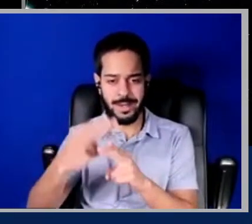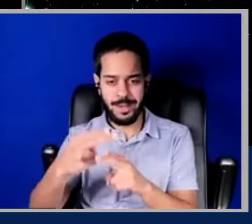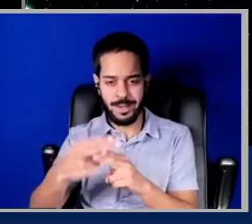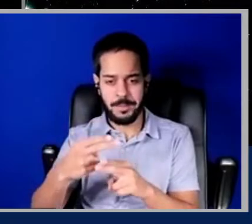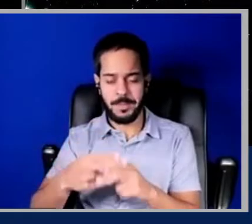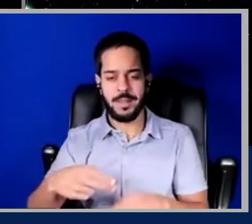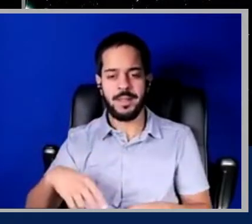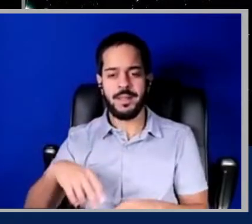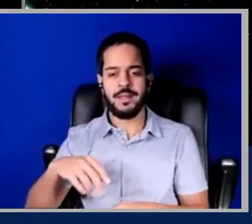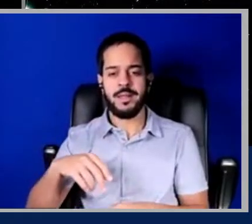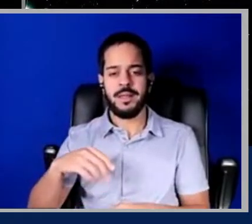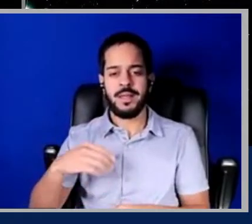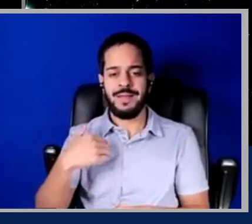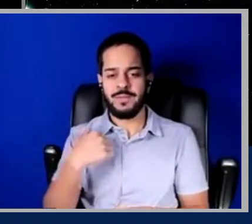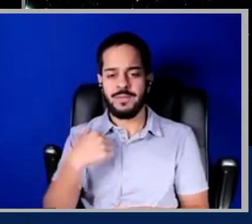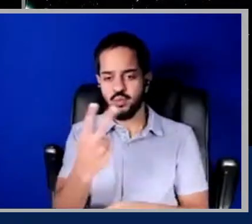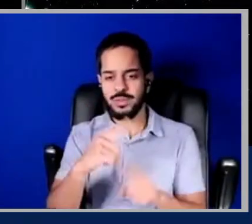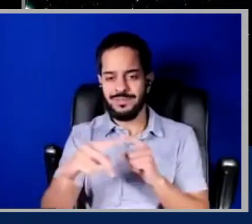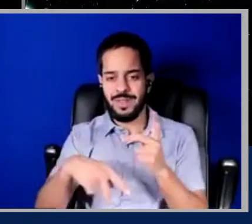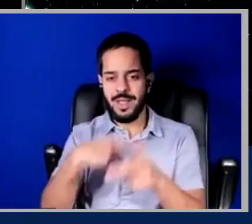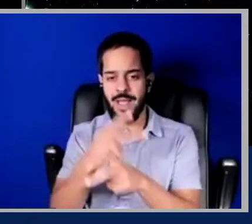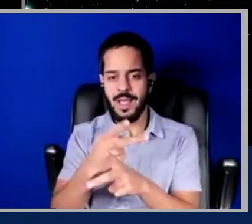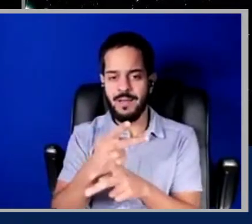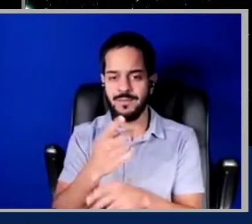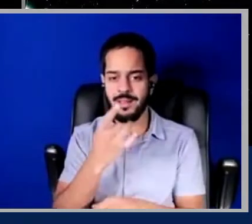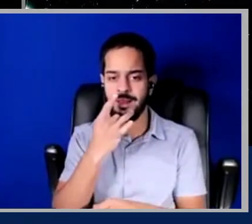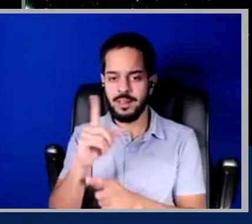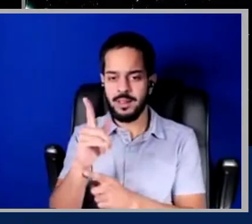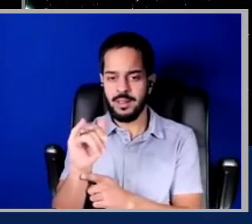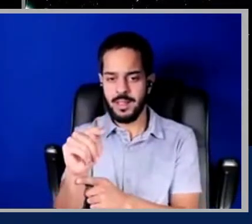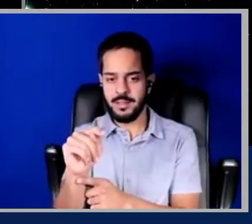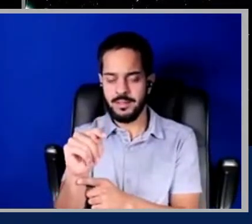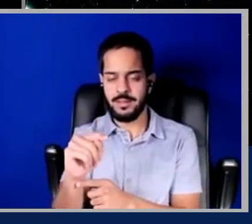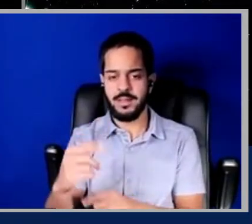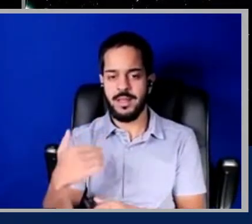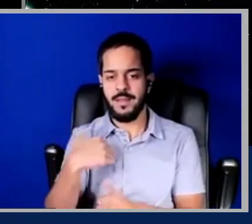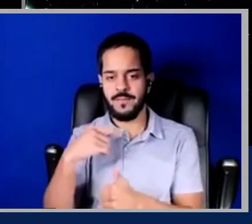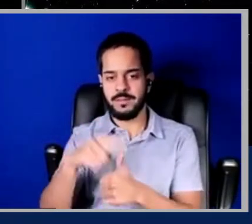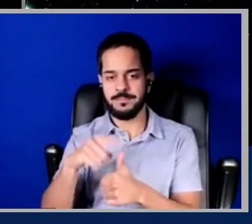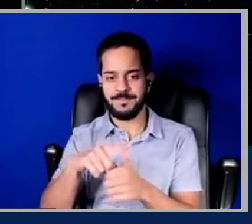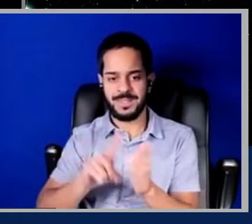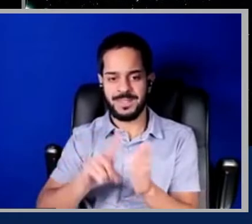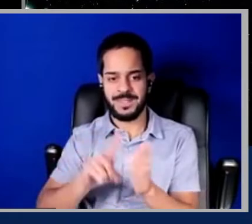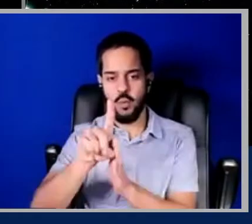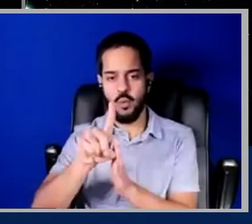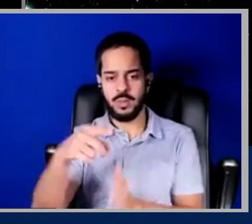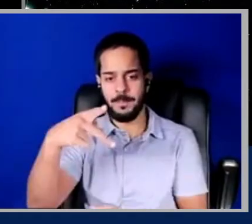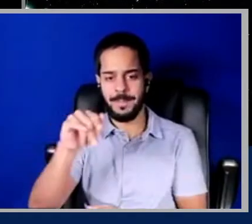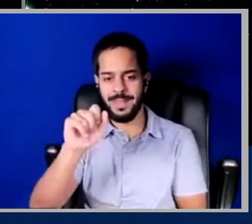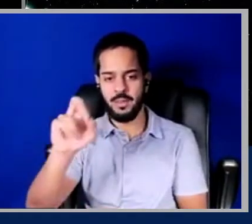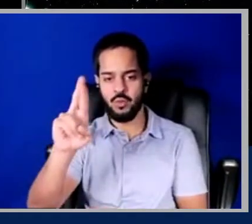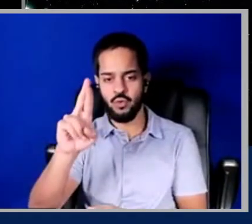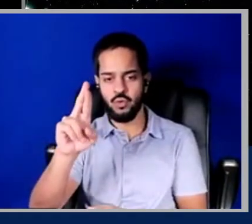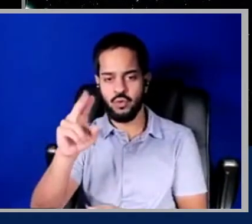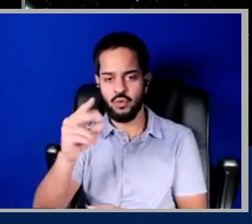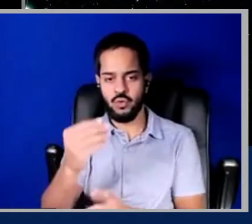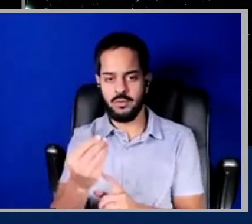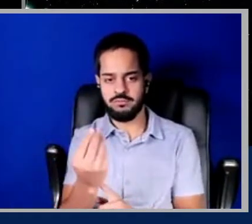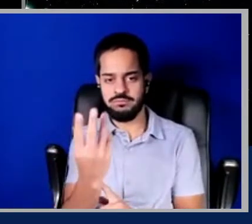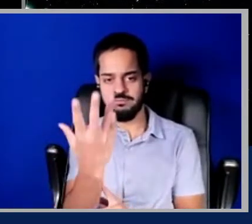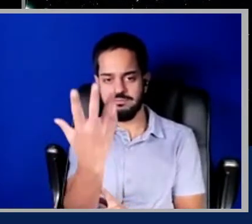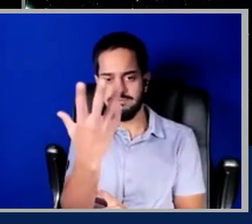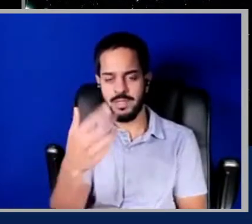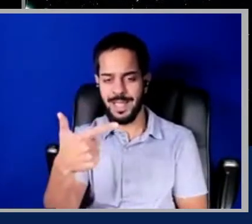two different kinds of lights in this image. So we have these tall pillars of gas and dust that